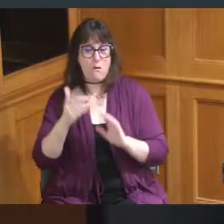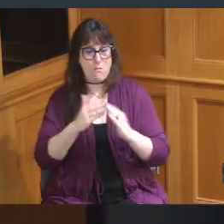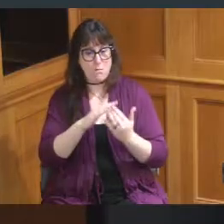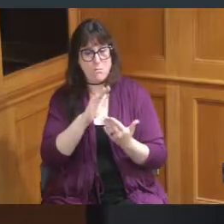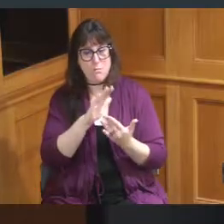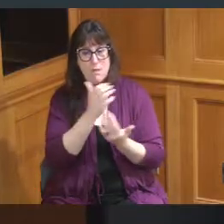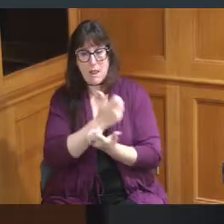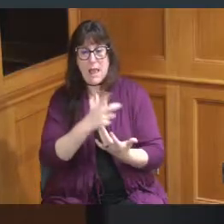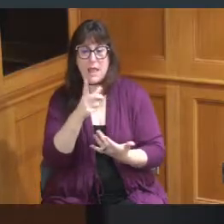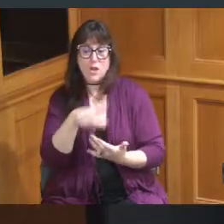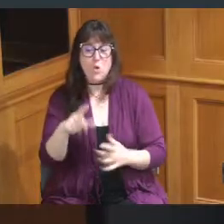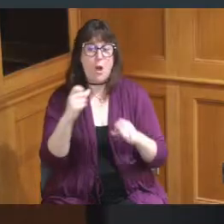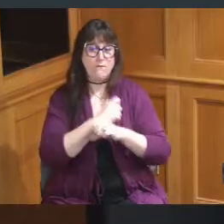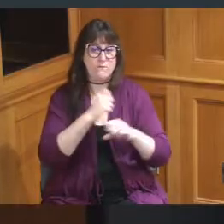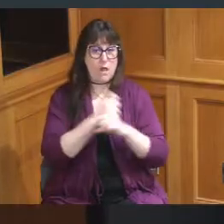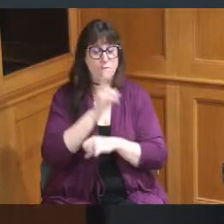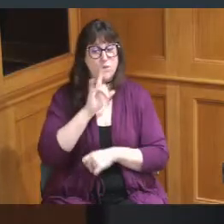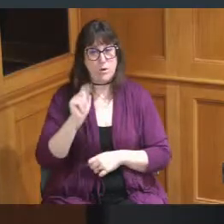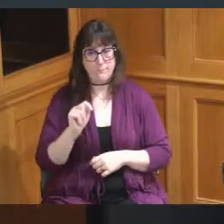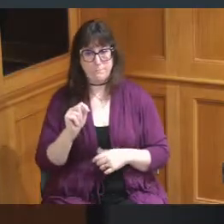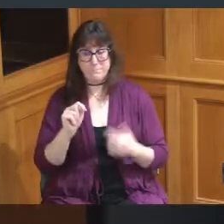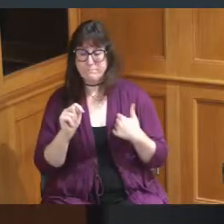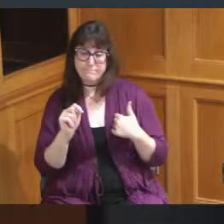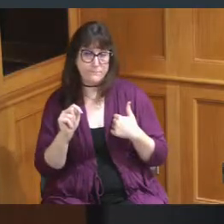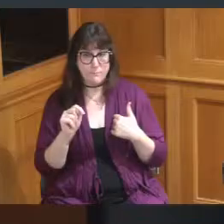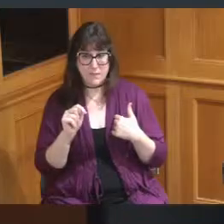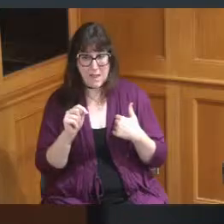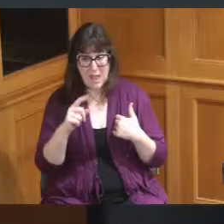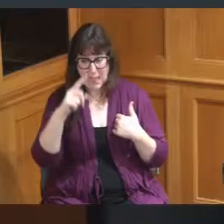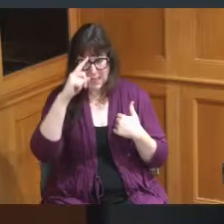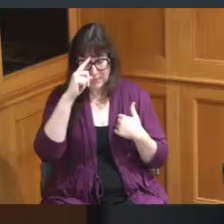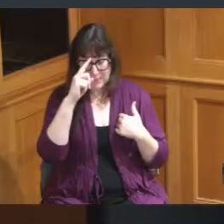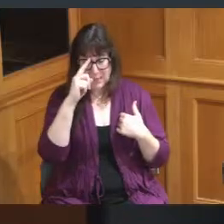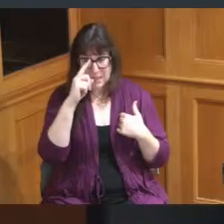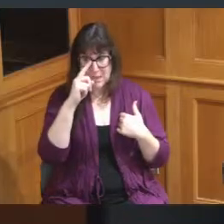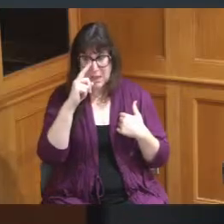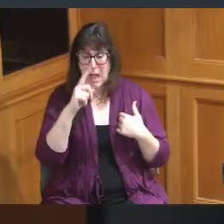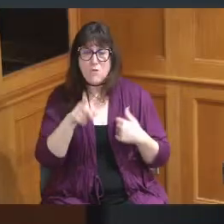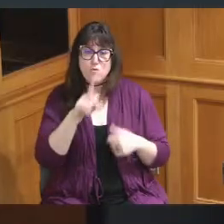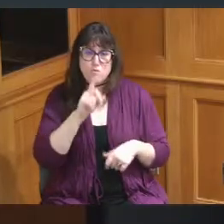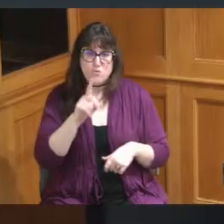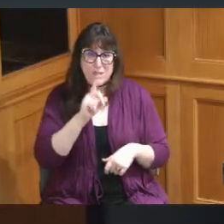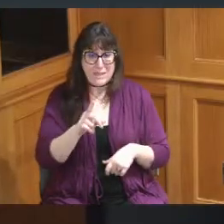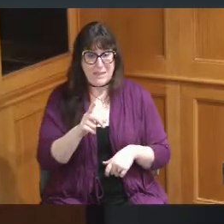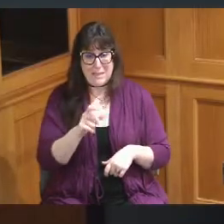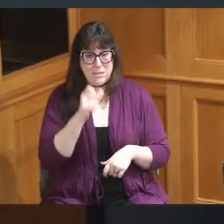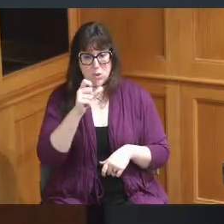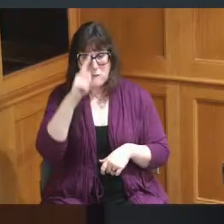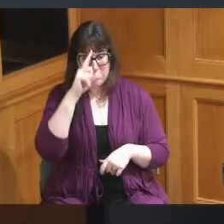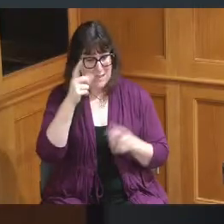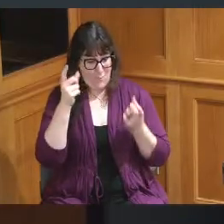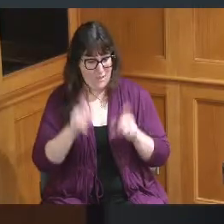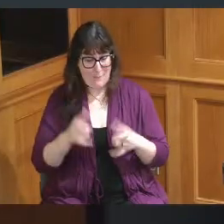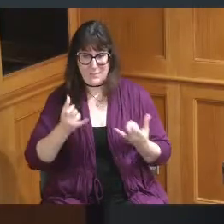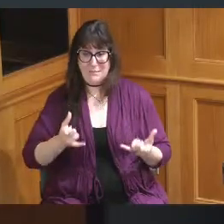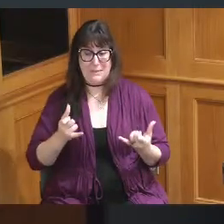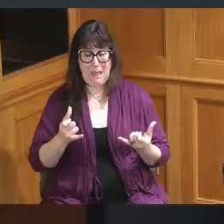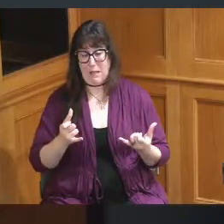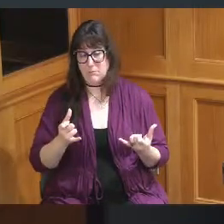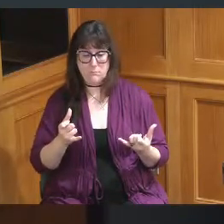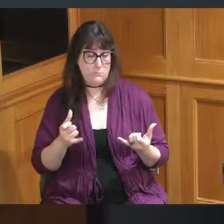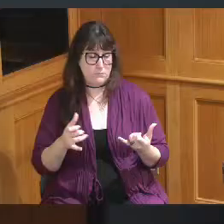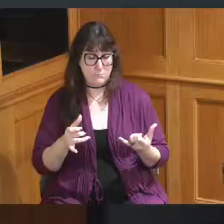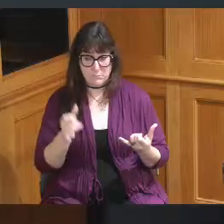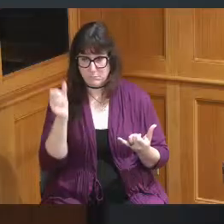guys fought for it. So I do not think that I really didn't think we'd be here today at all. I